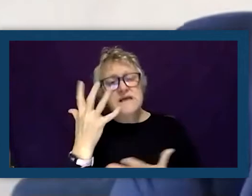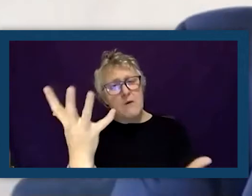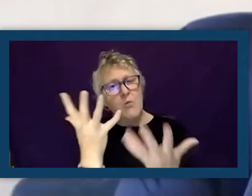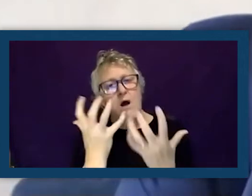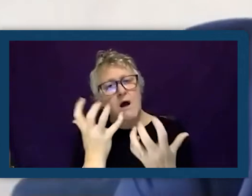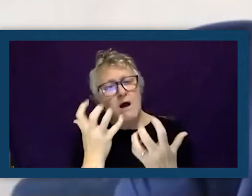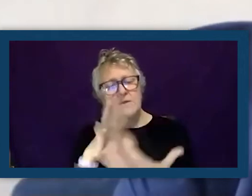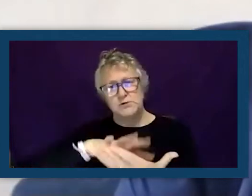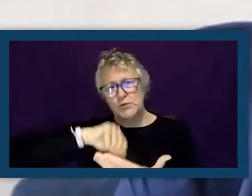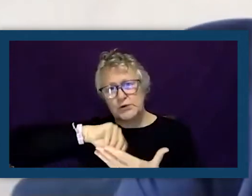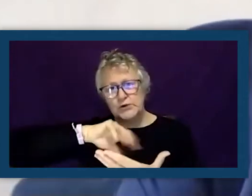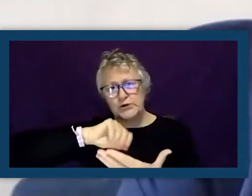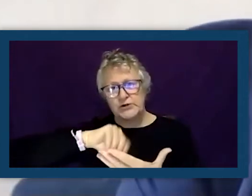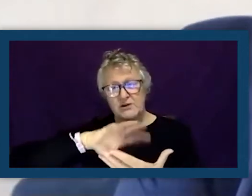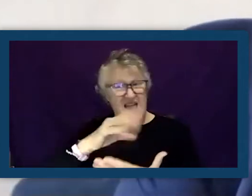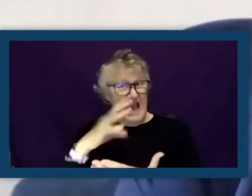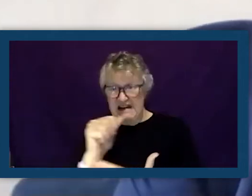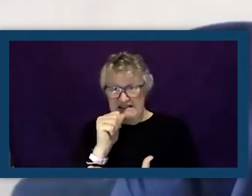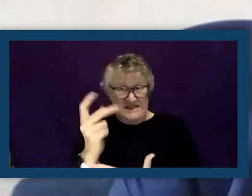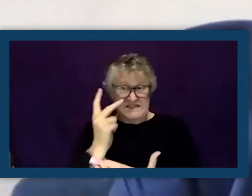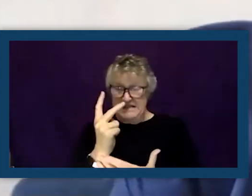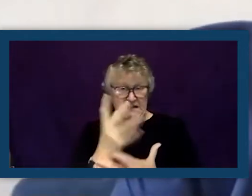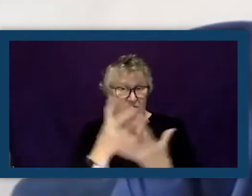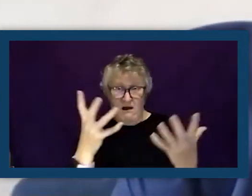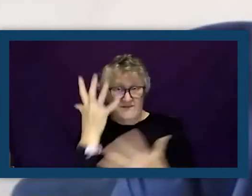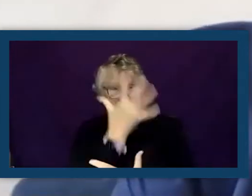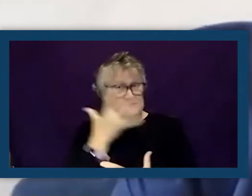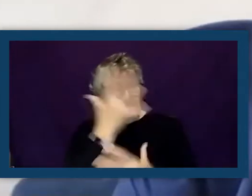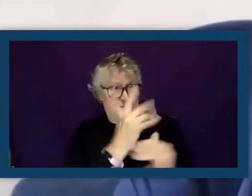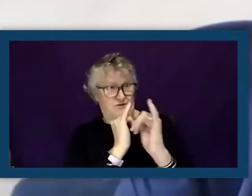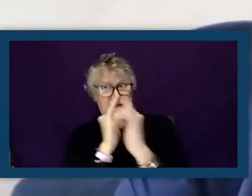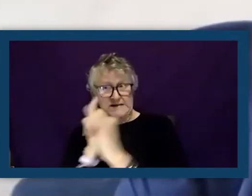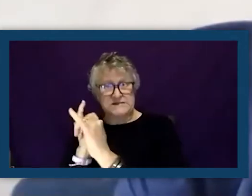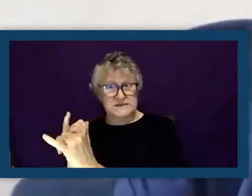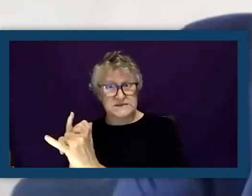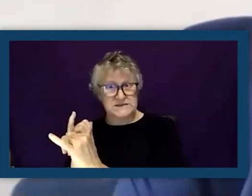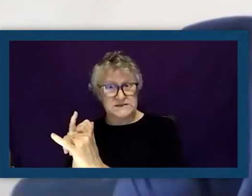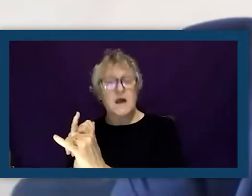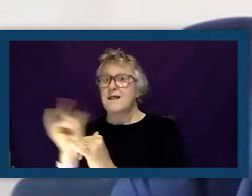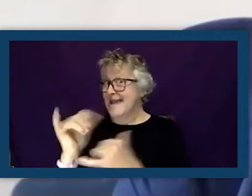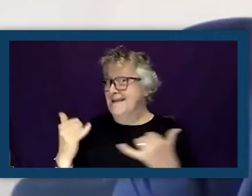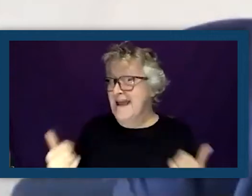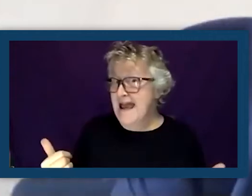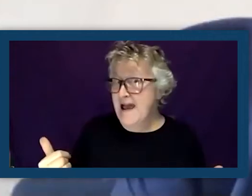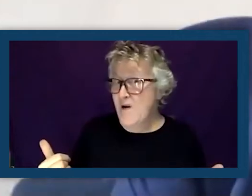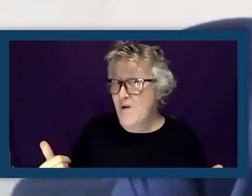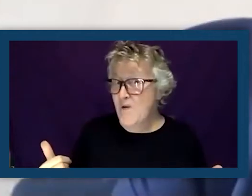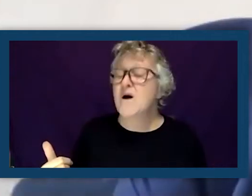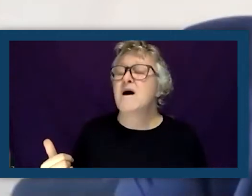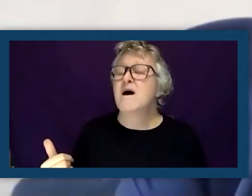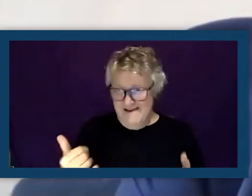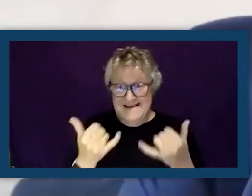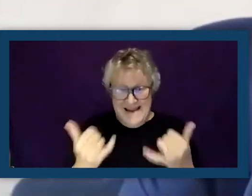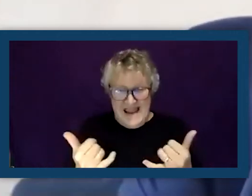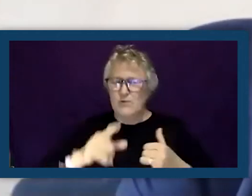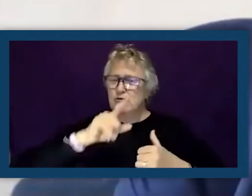didn't really see a lot of people that look like me in this space. So, as I do now, and as we do on the caucus now, we really try to